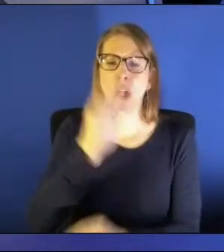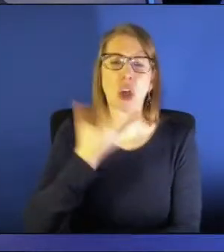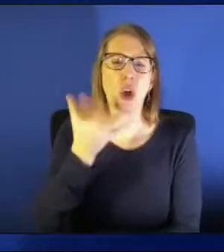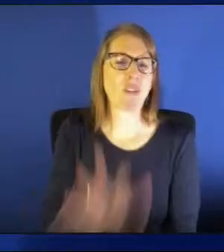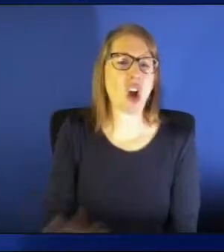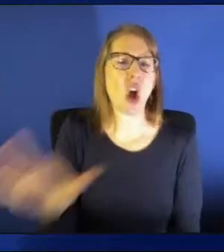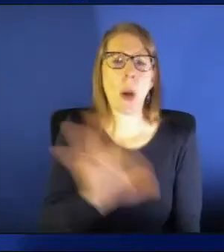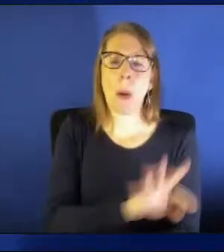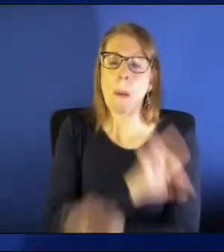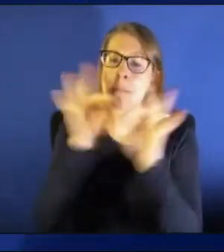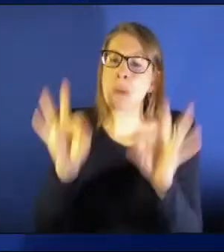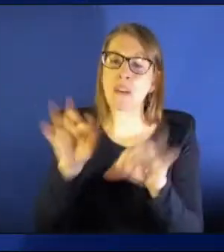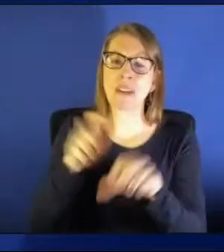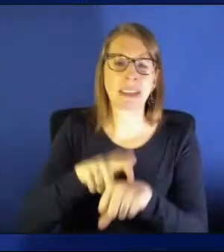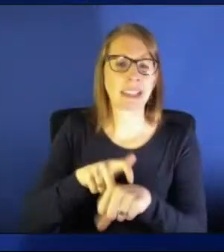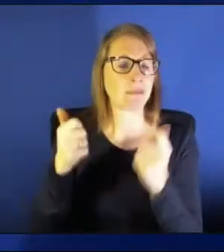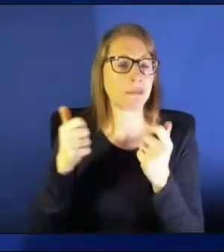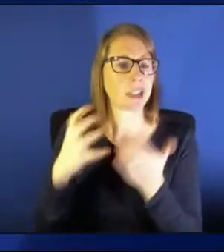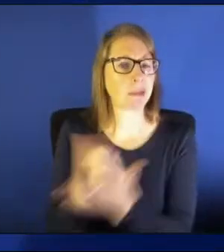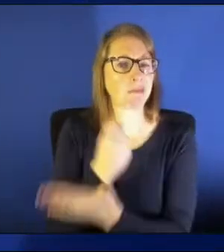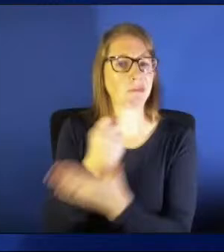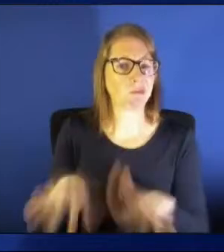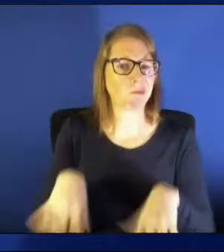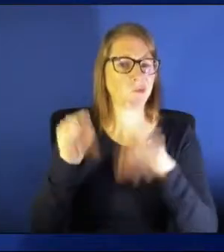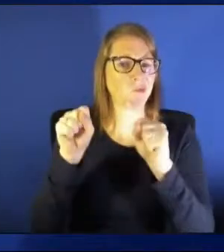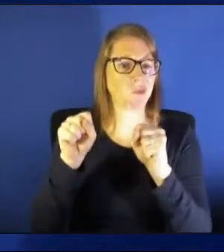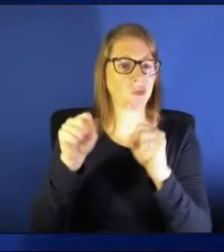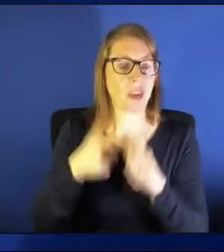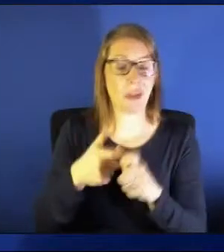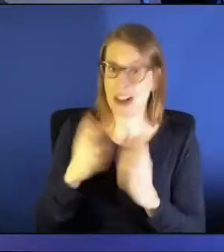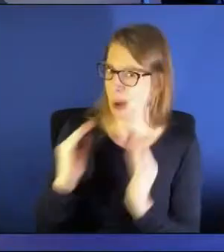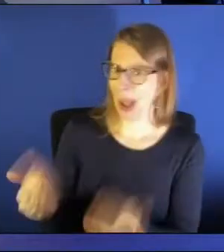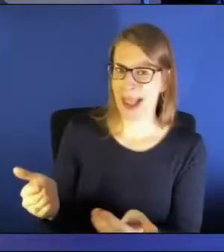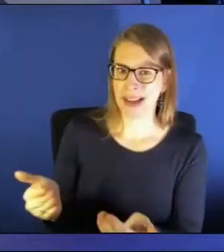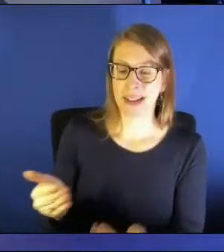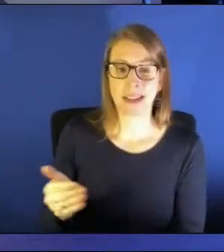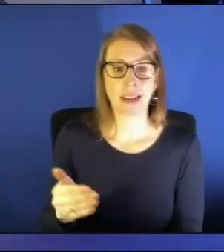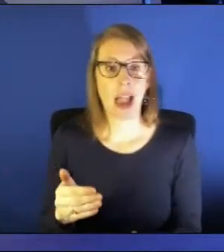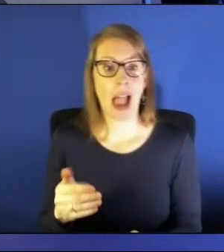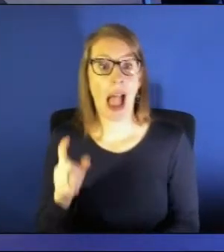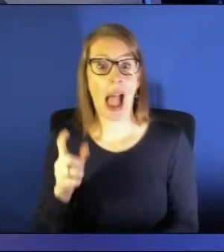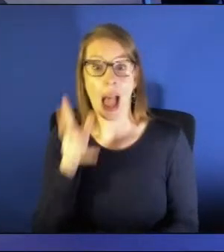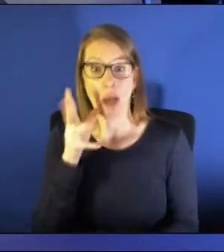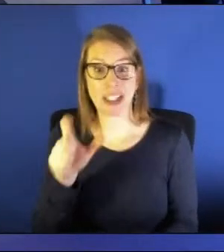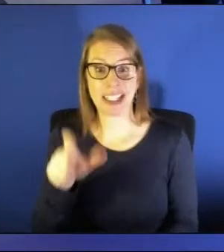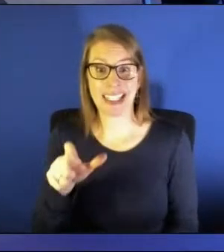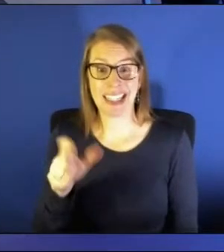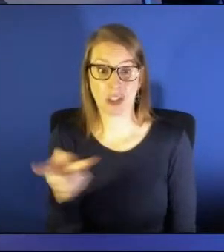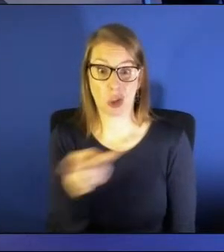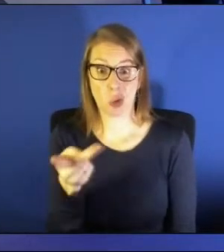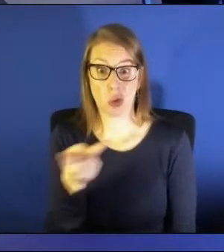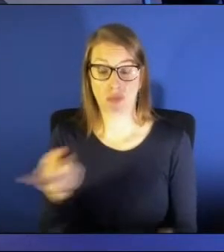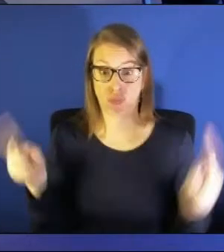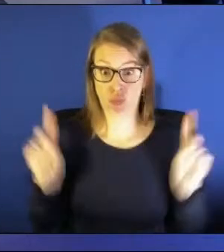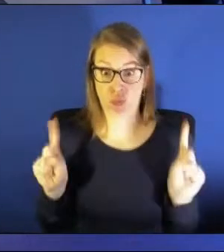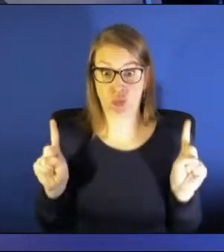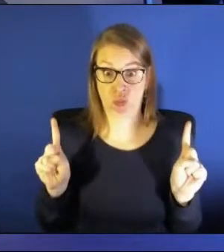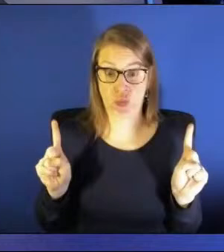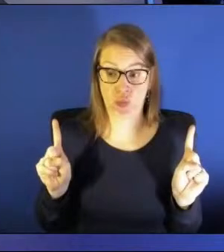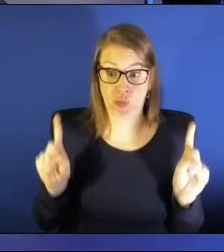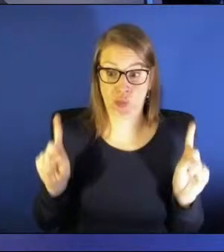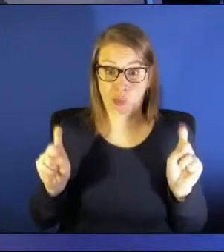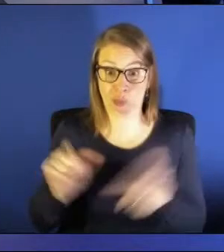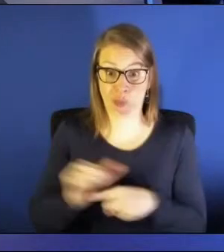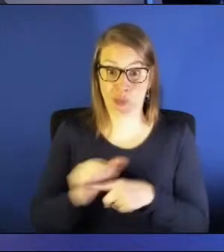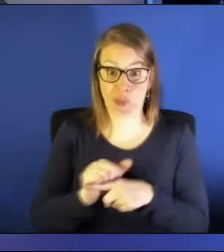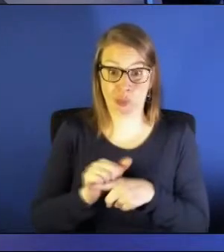to try running at this point. Oh, I see. Go ahead, have at it. I would need you two right in between. I'd have to have one of you on either side of me to train me